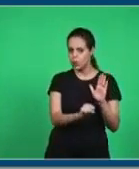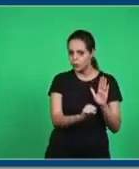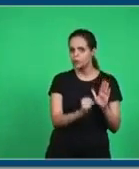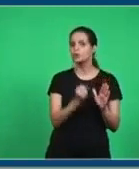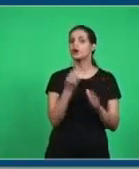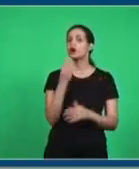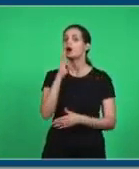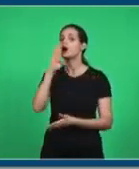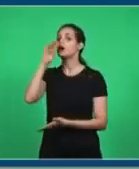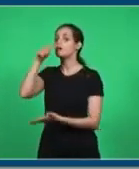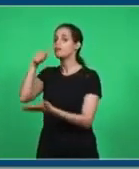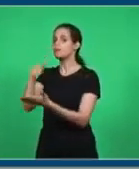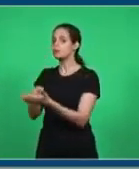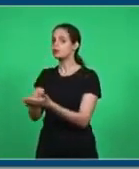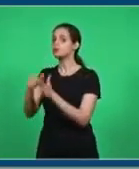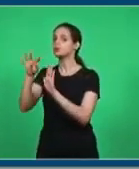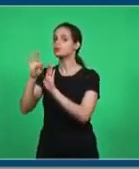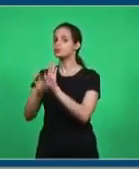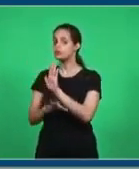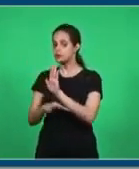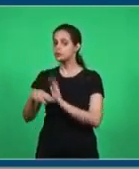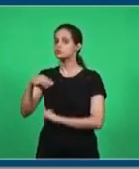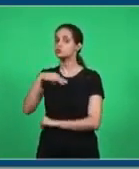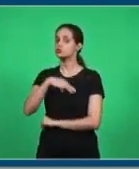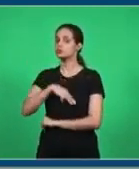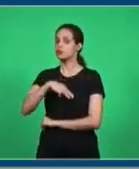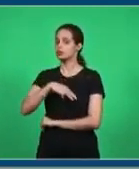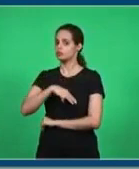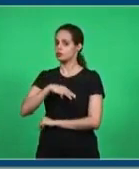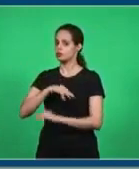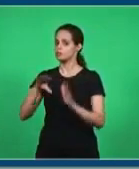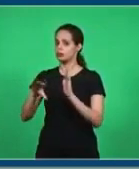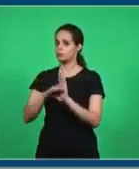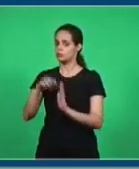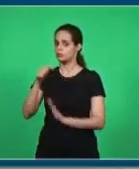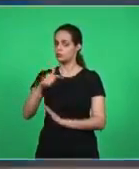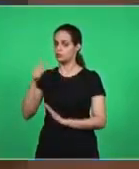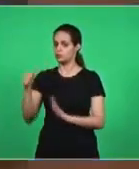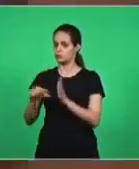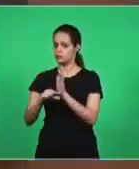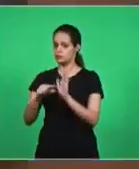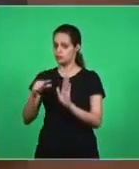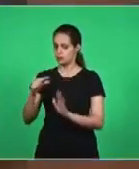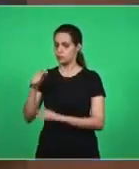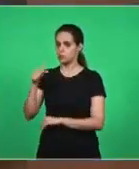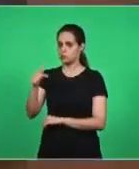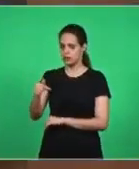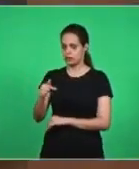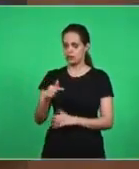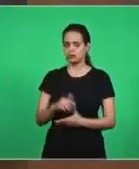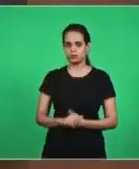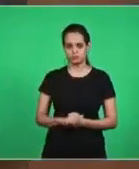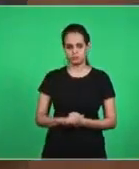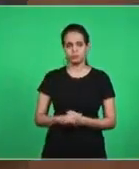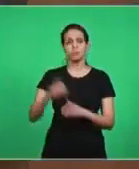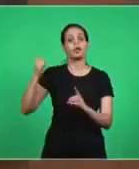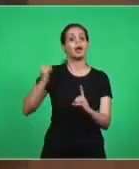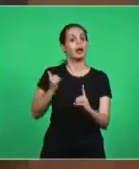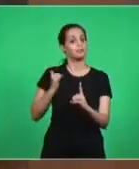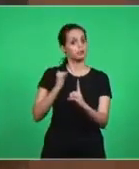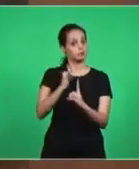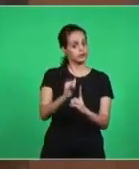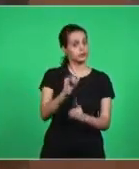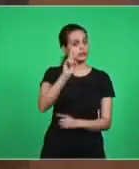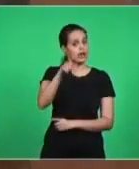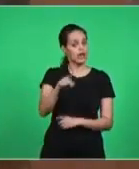22 verse 7. See, pay attention. The judgment is not for the Christian, it's not for the sheep, it's for the